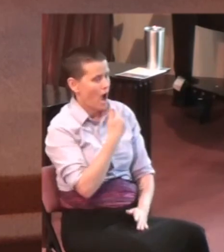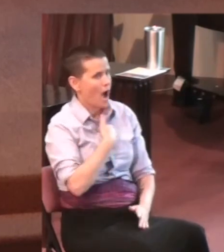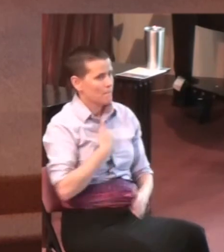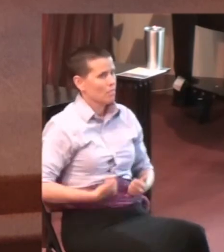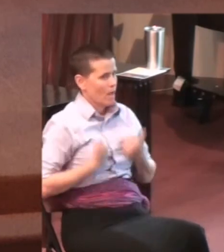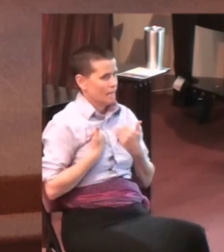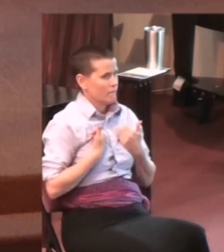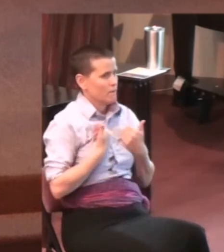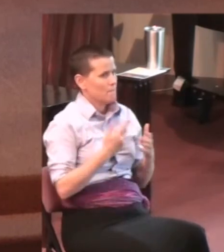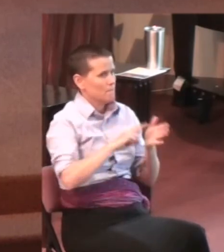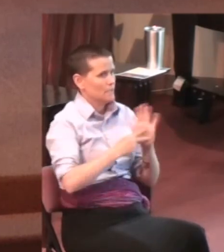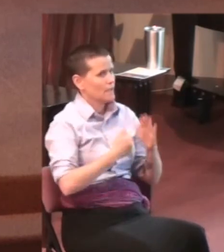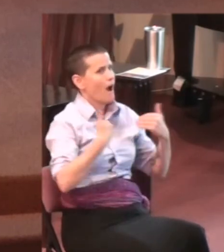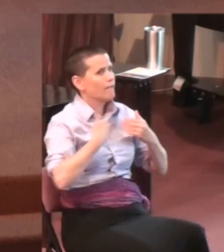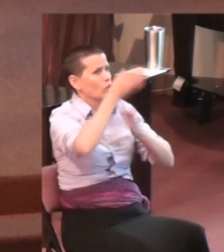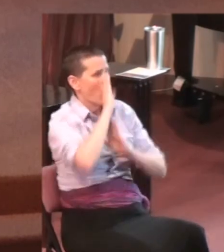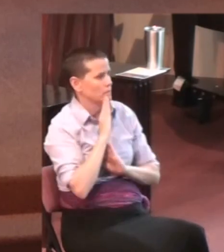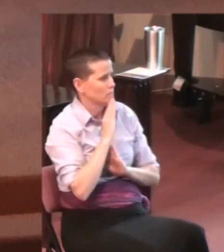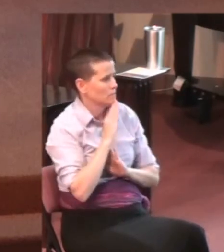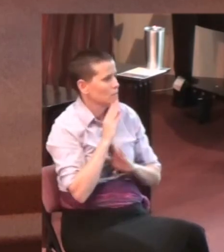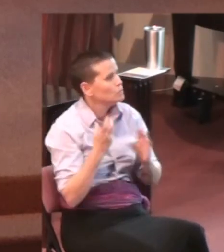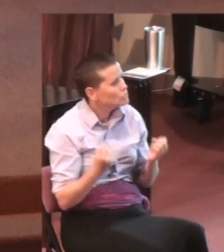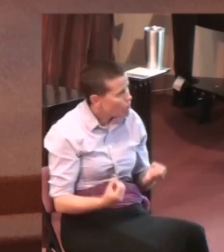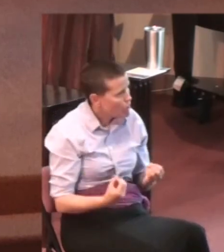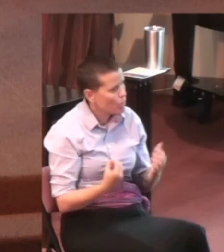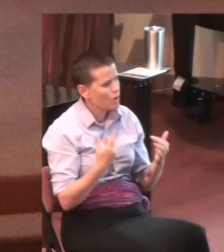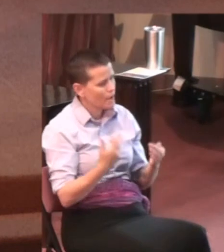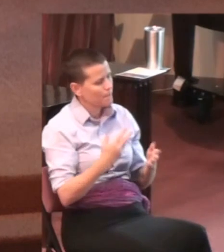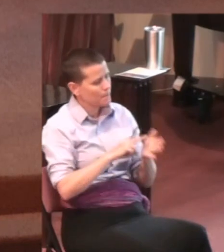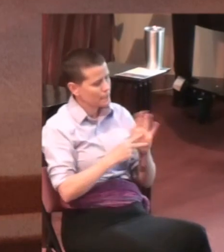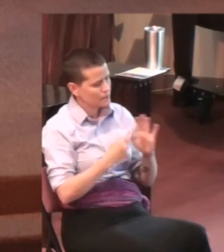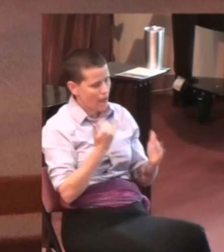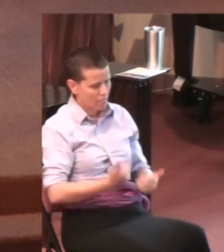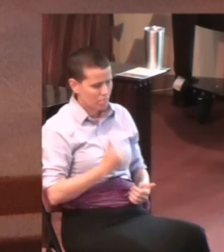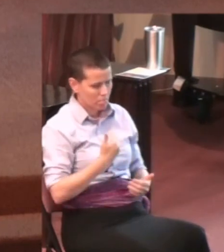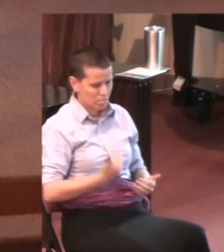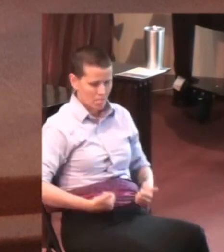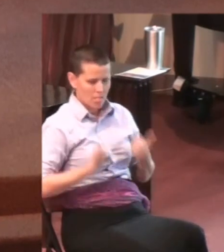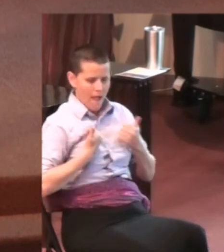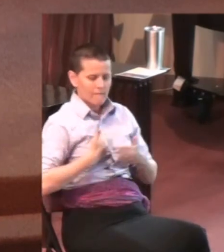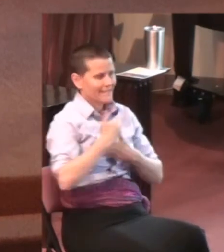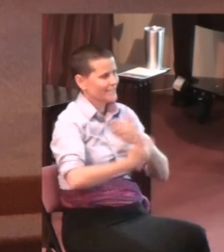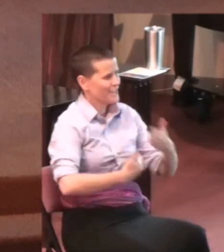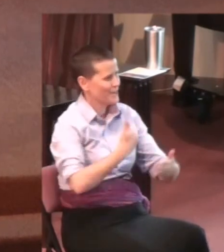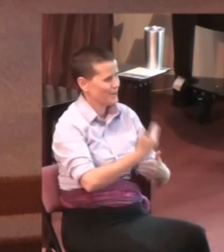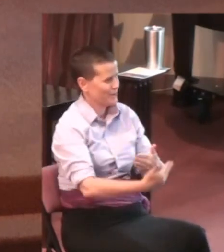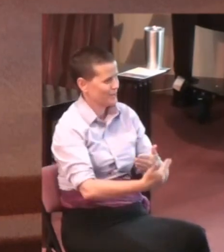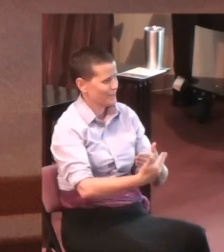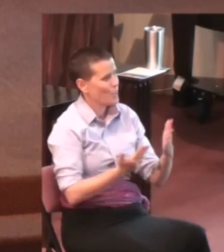just step out of the body. That's not me. Life goes on. Life goes on. It can't